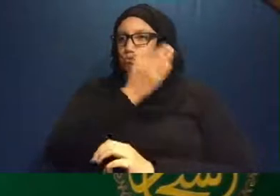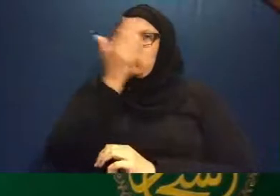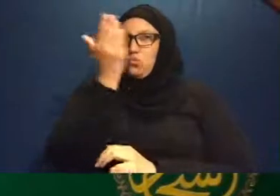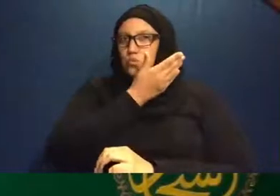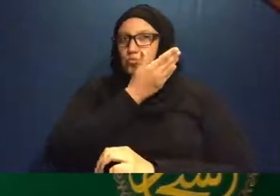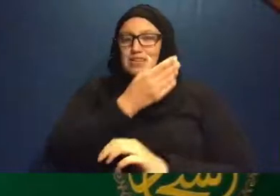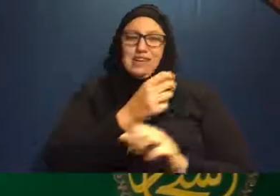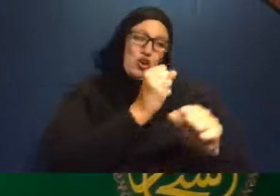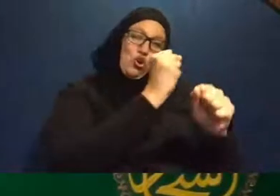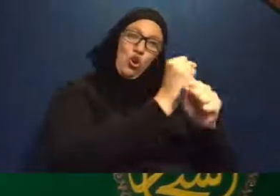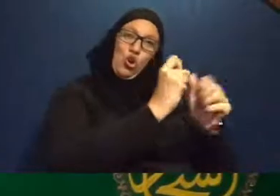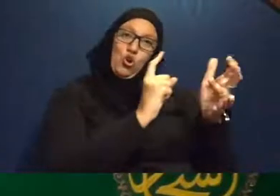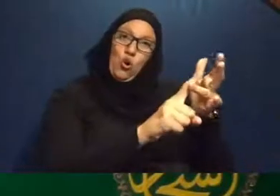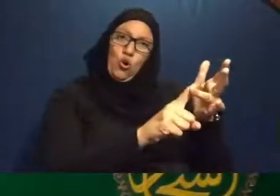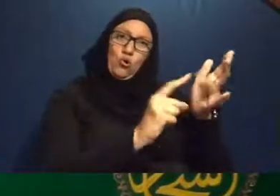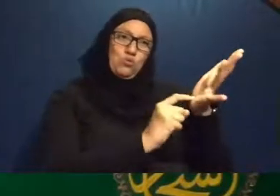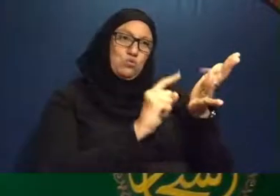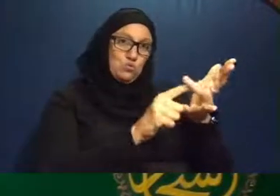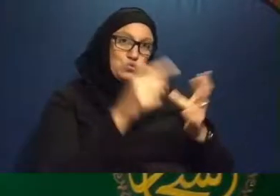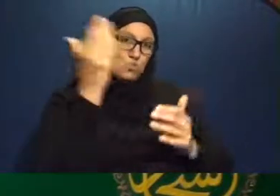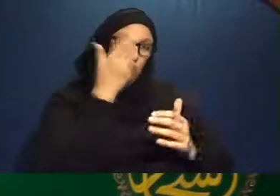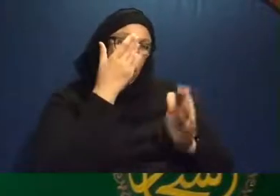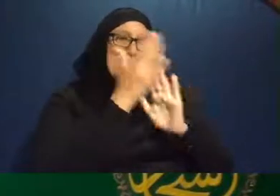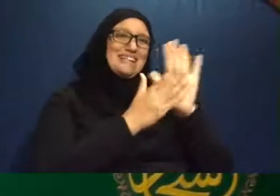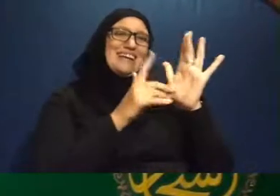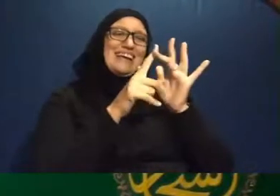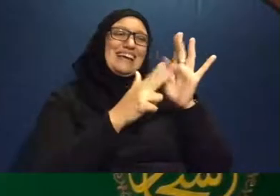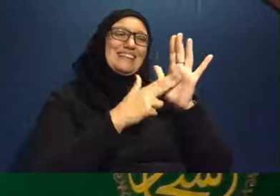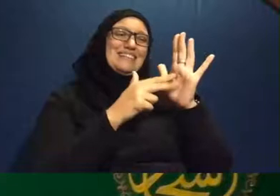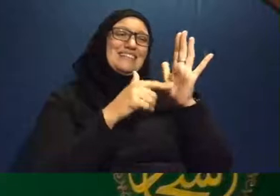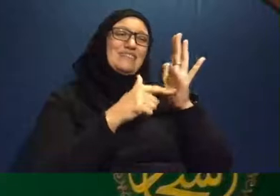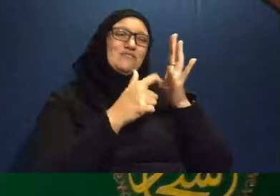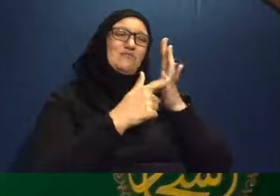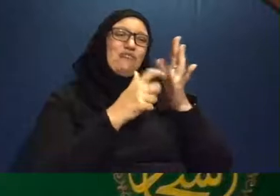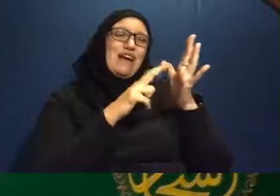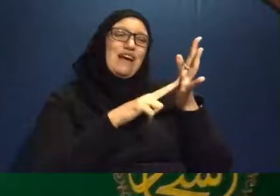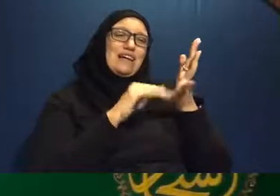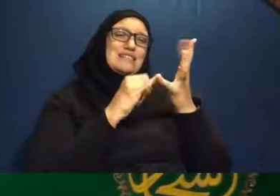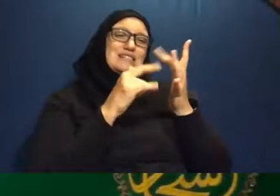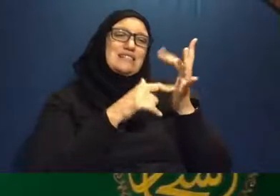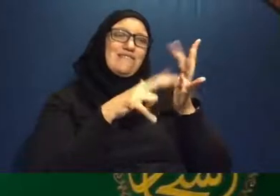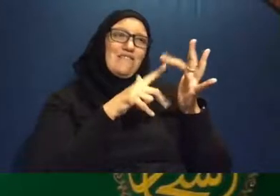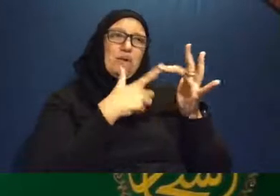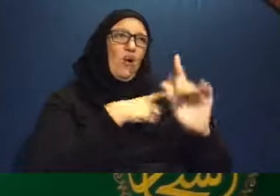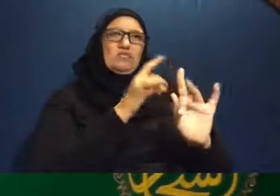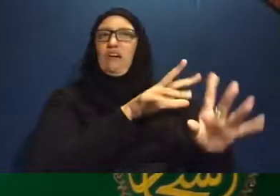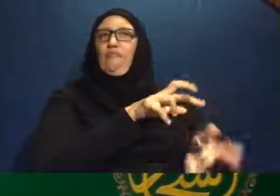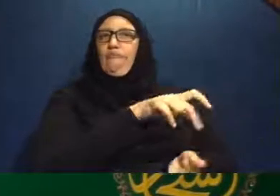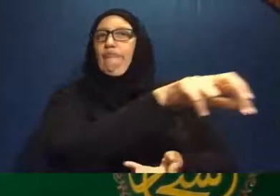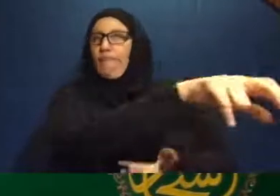someone? We say going is intransitive verb and taking is transitive verb. All